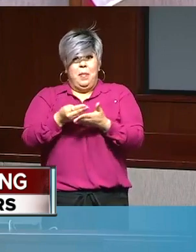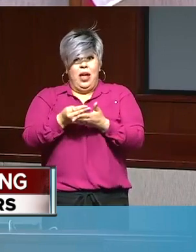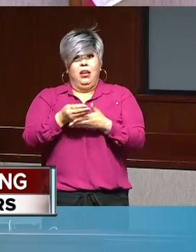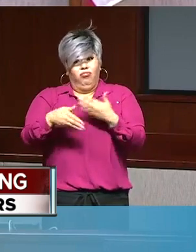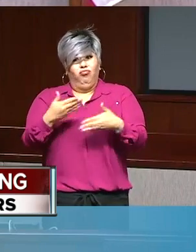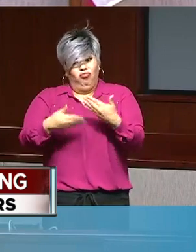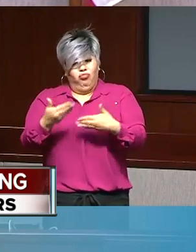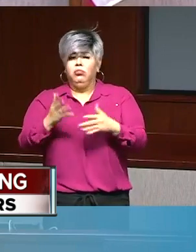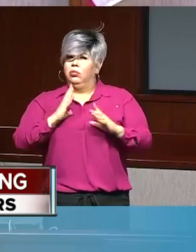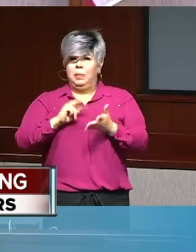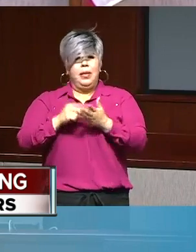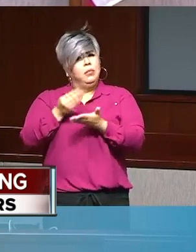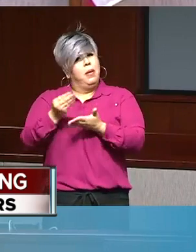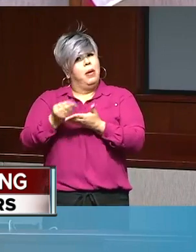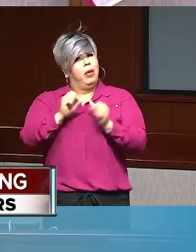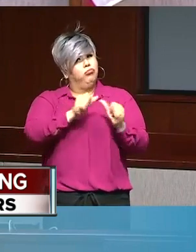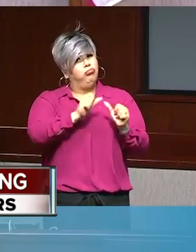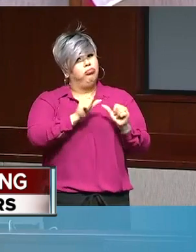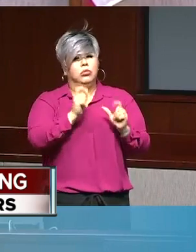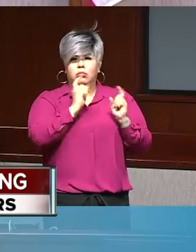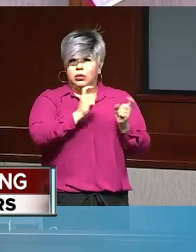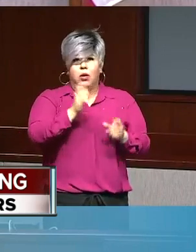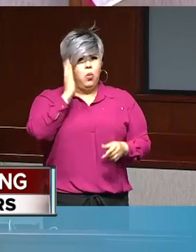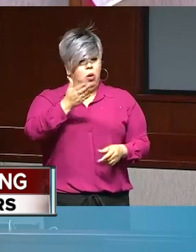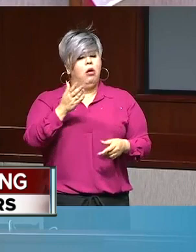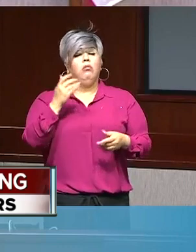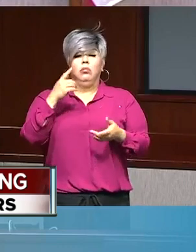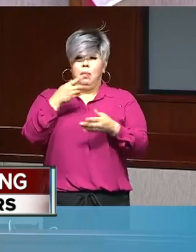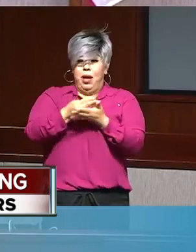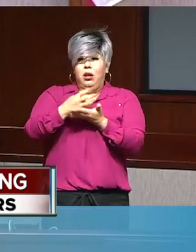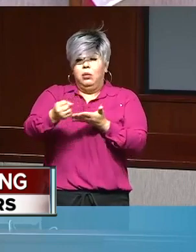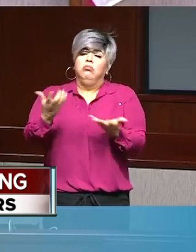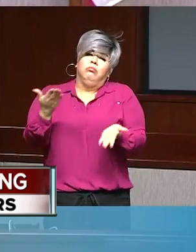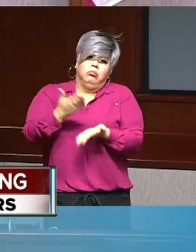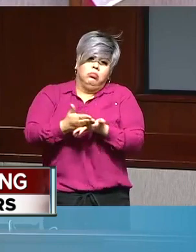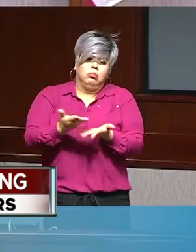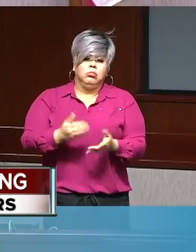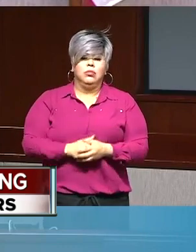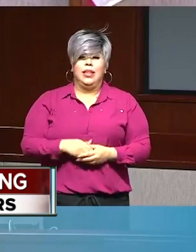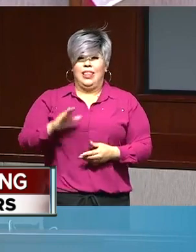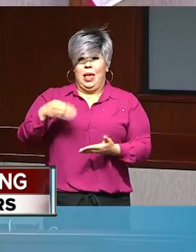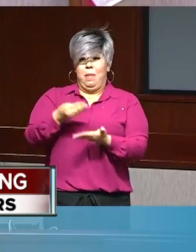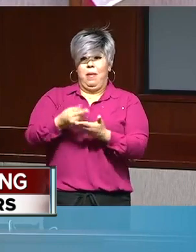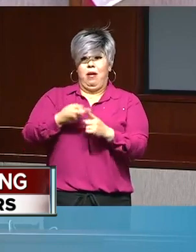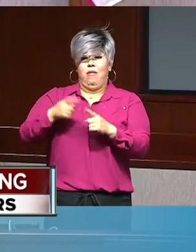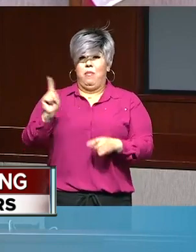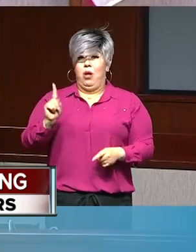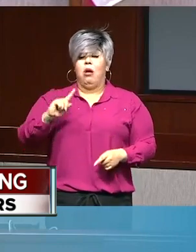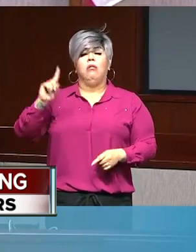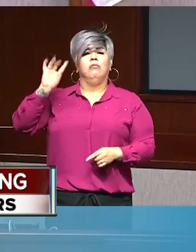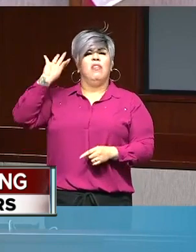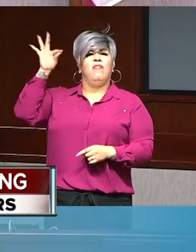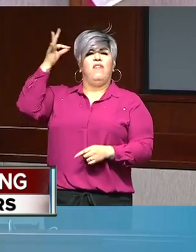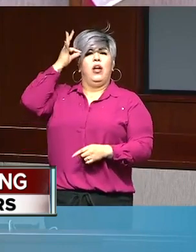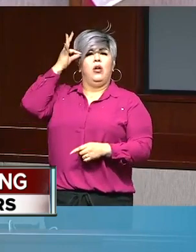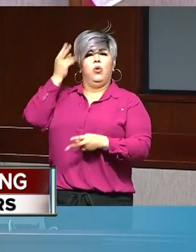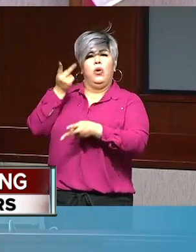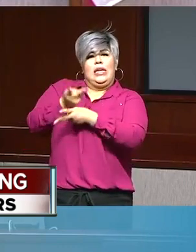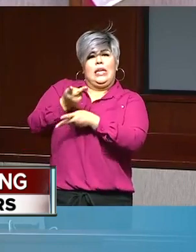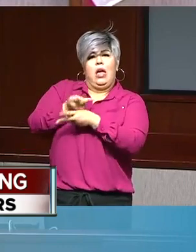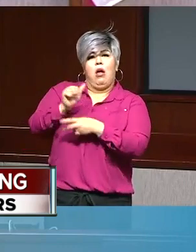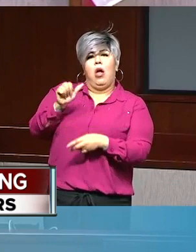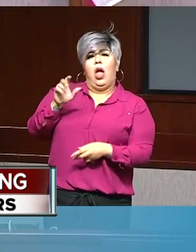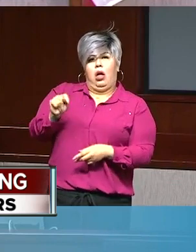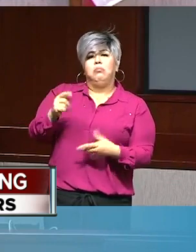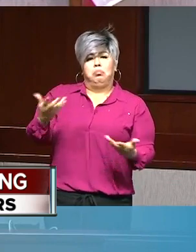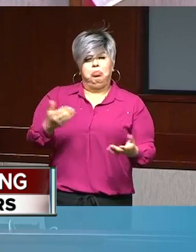million on this particular program. This is money that's made available through the Federal CARES Act. So stay tuned